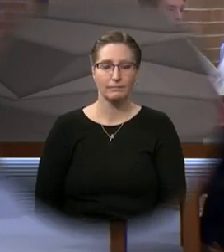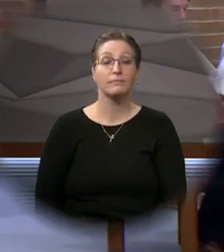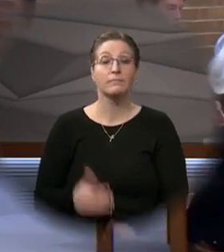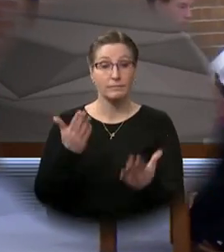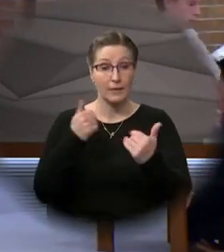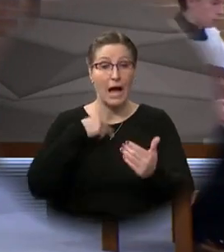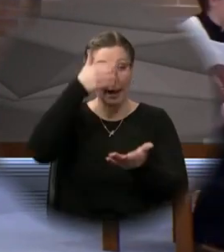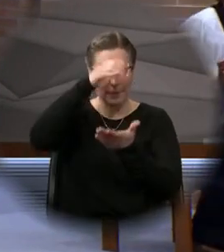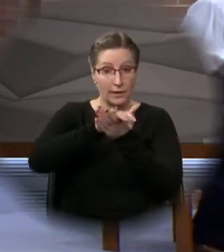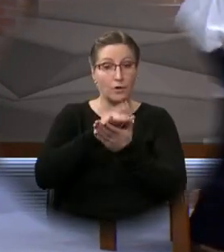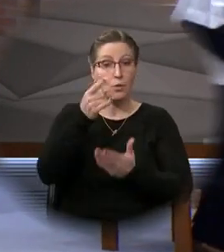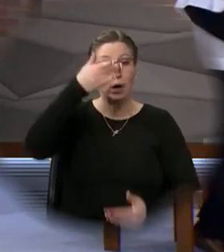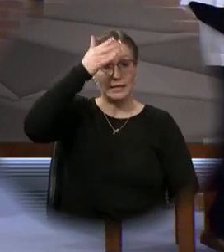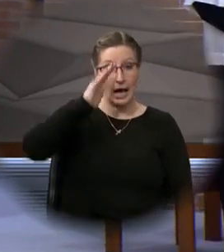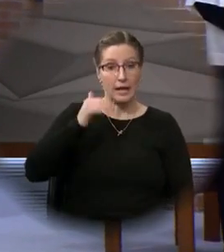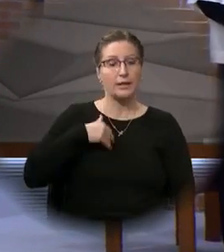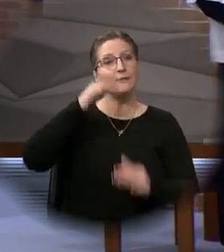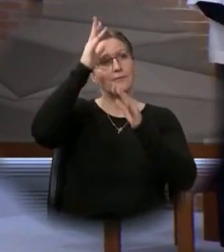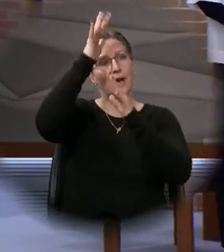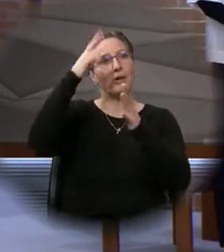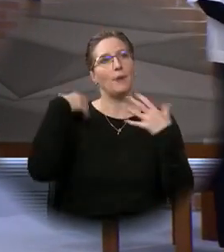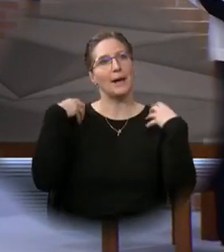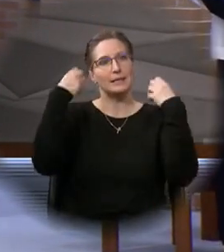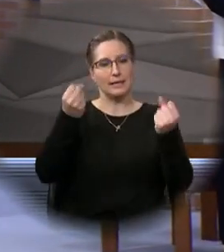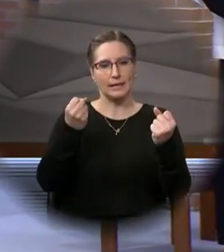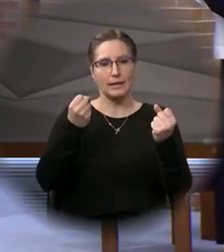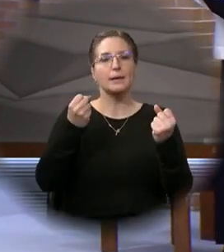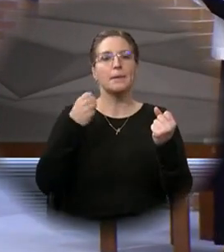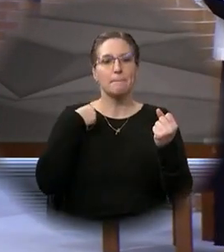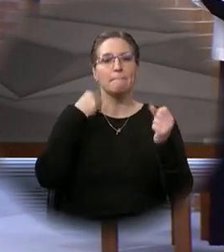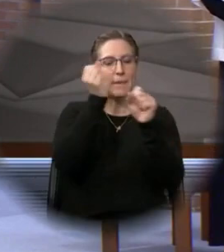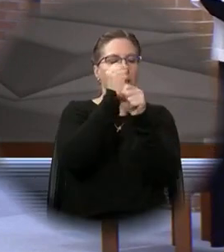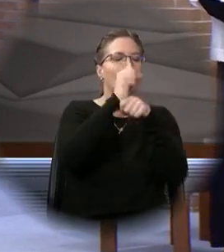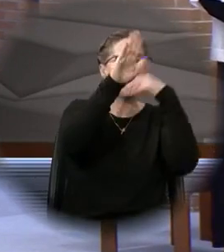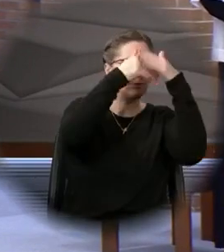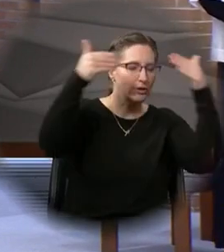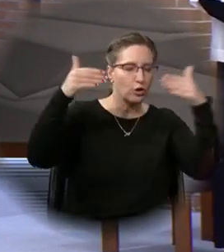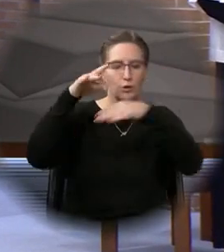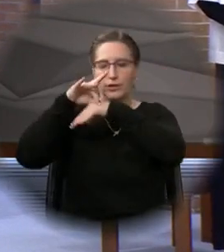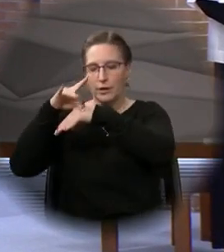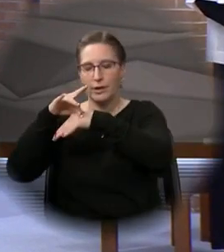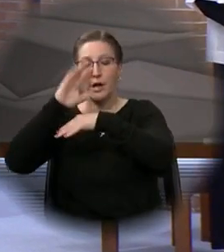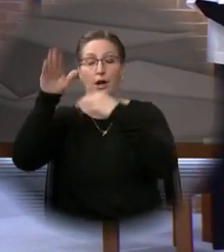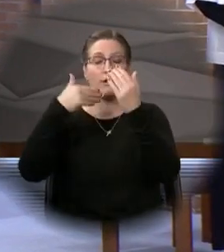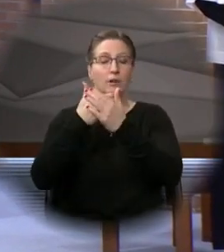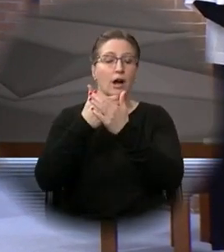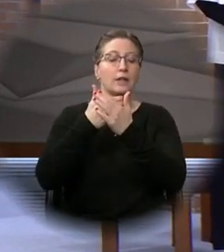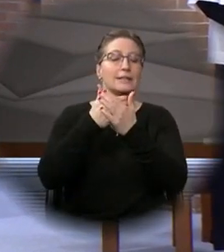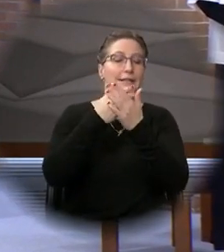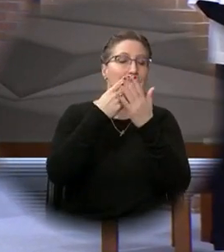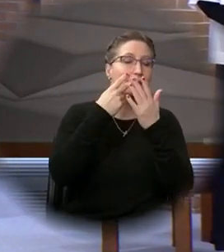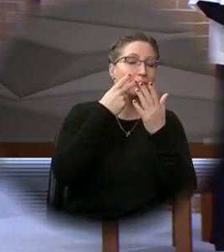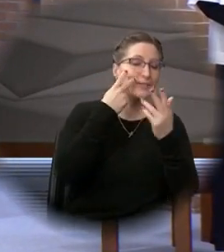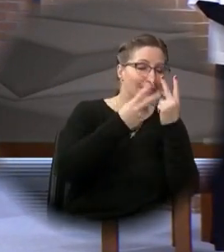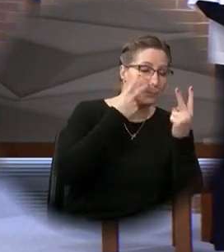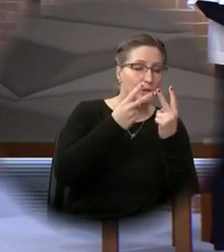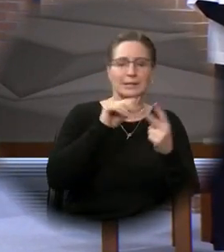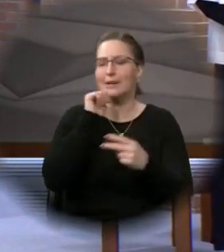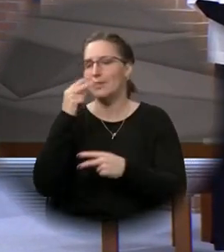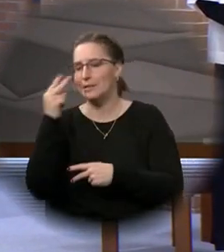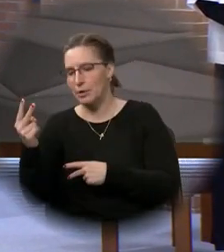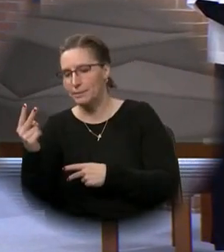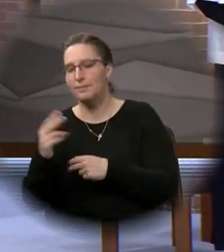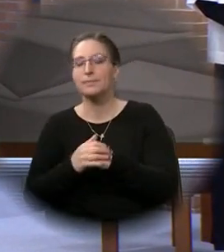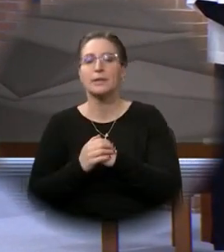I believe in one God, the Father, the Almighty, maker of heaven and earth, of all things visible